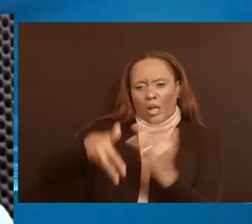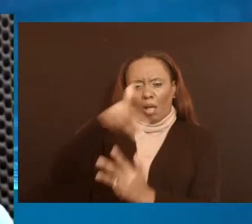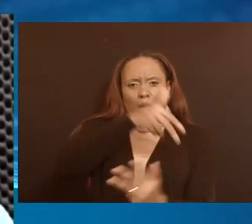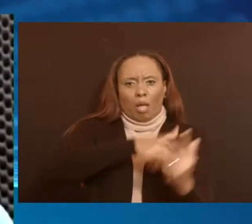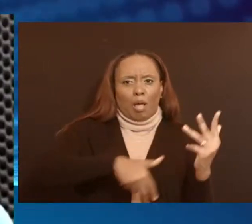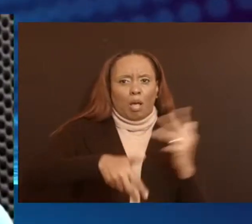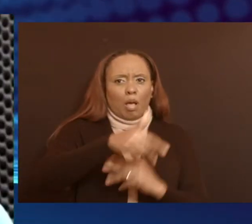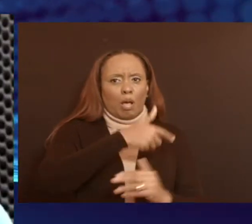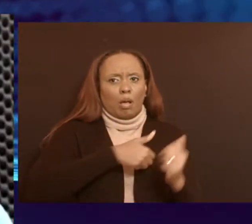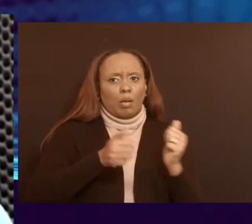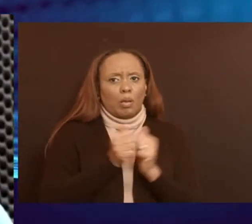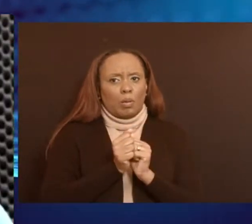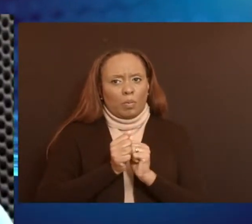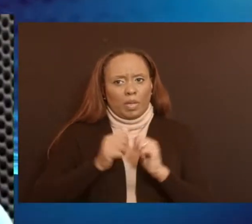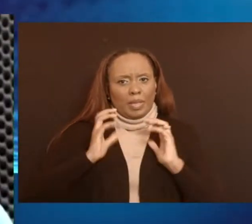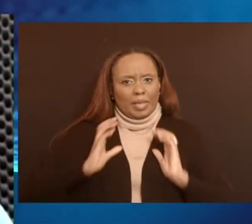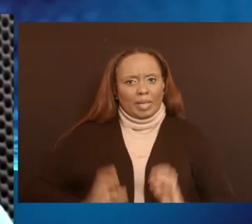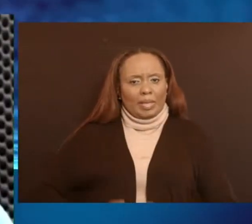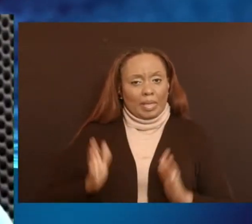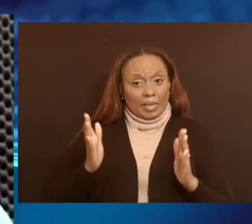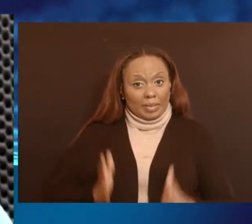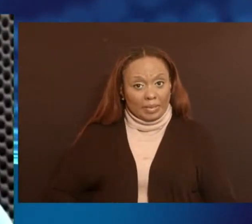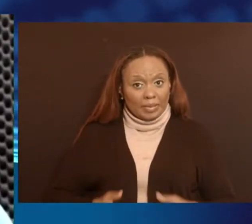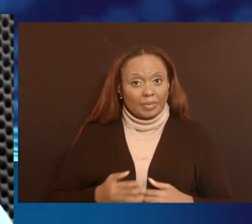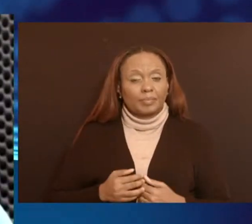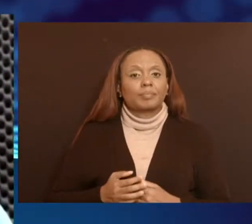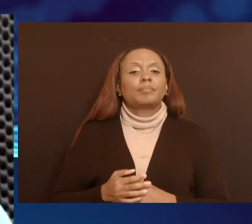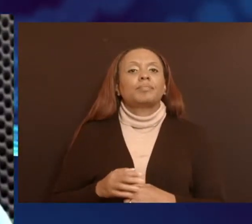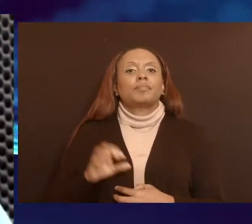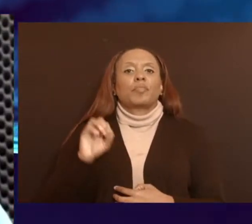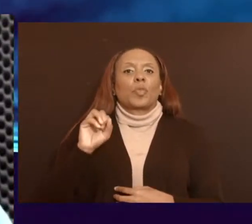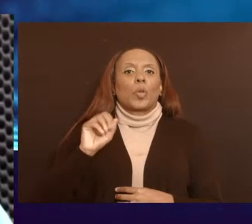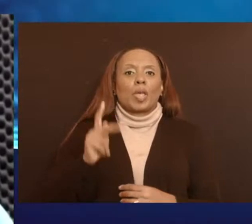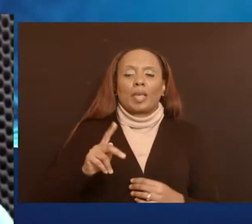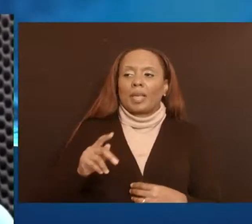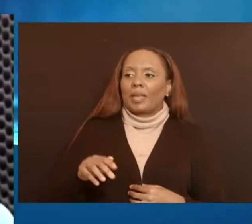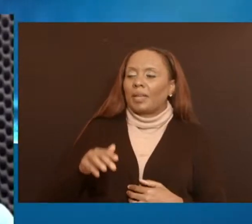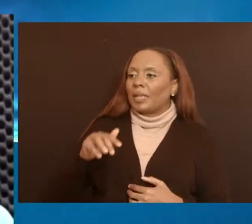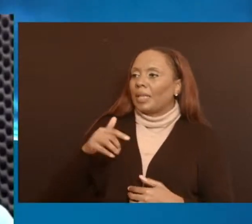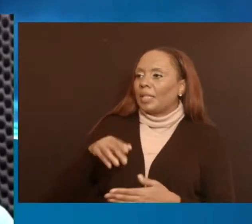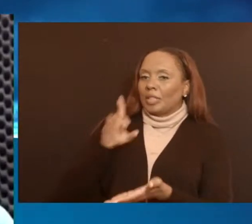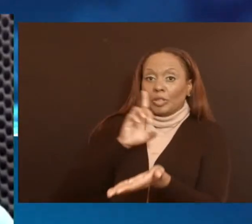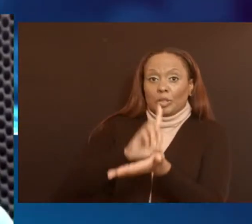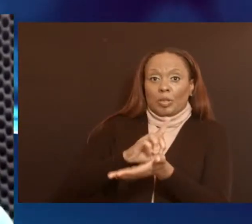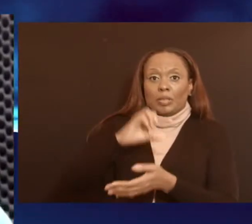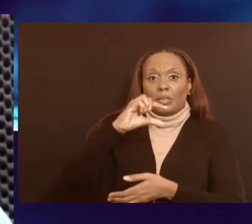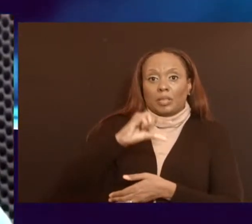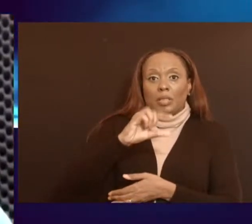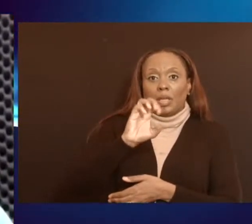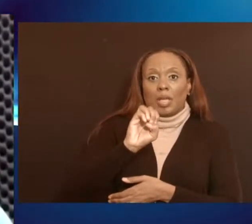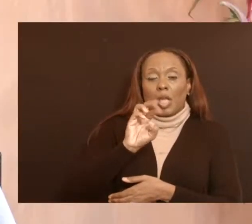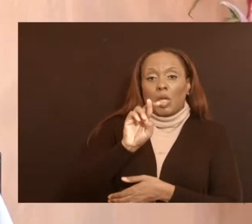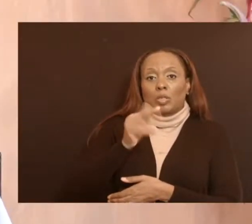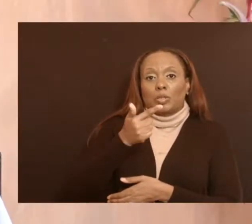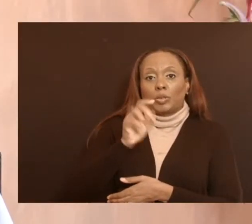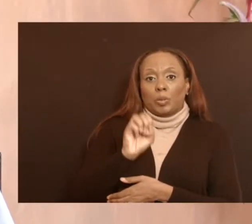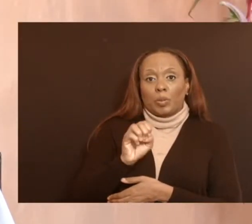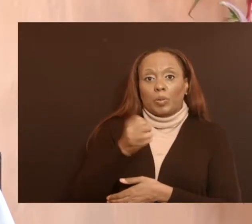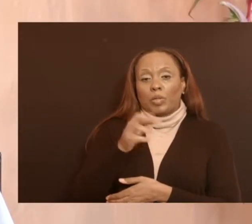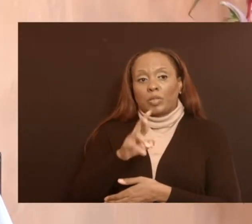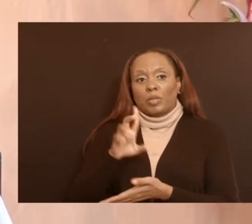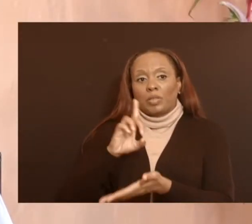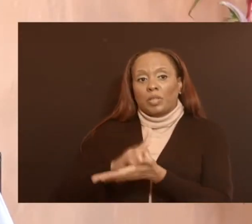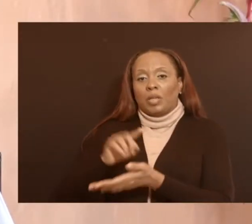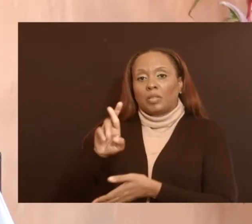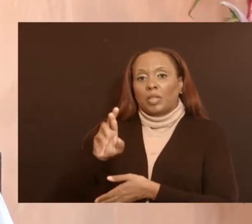their manufacturing? Allow either Dr. George or Dr. Rollett to provide the answer for your question, because that